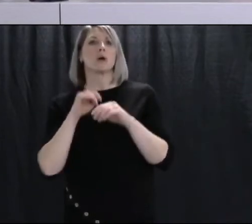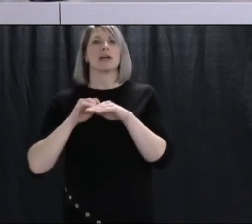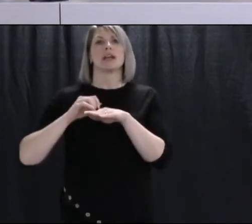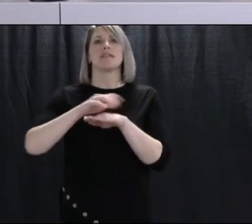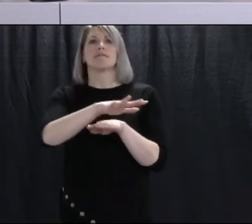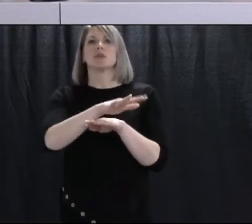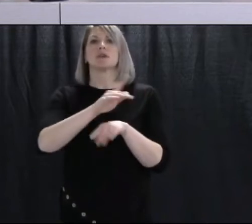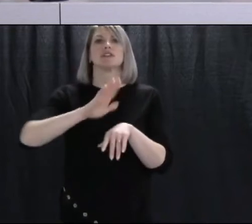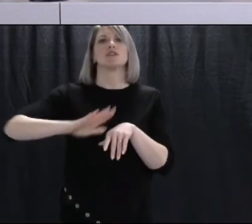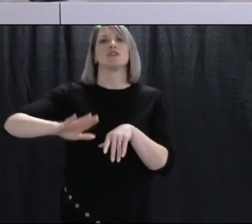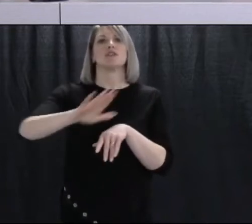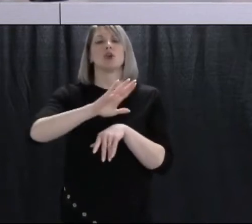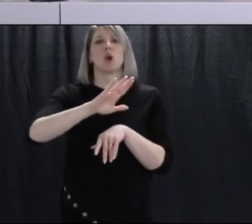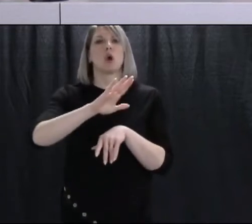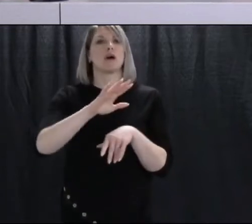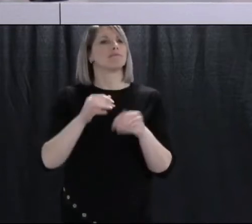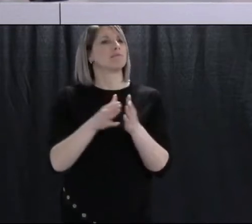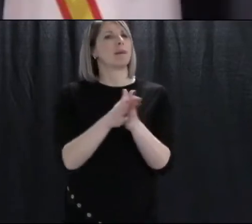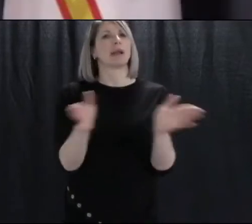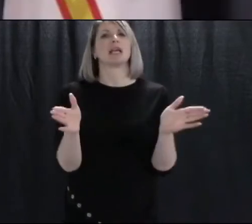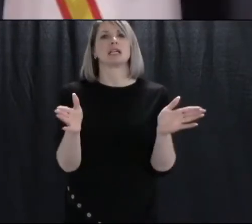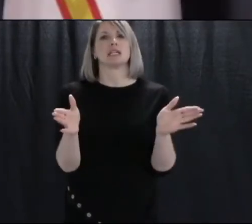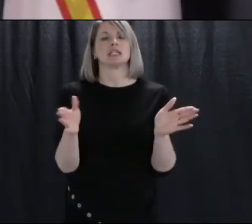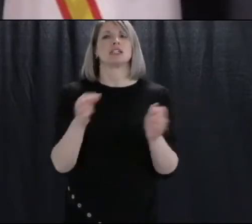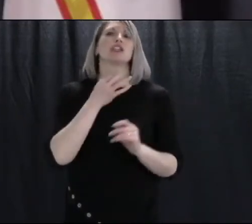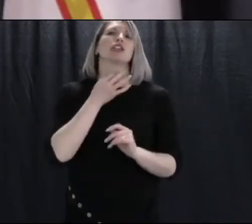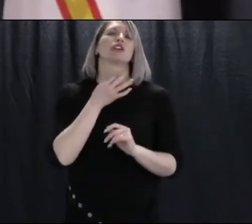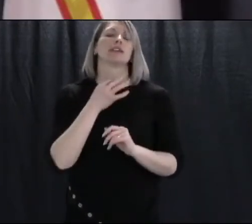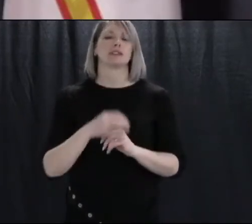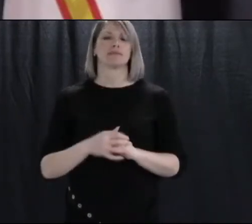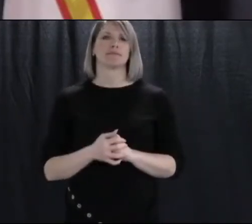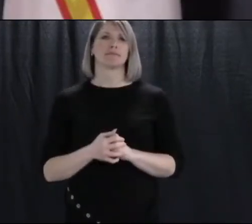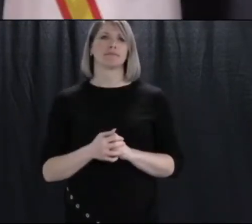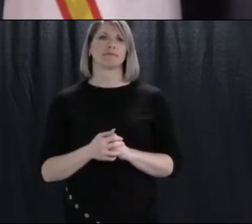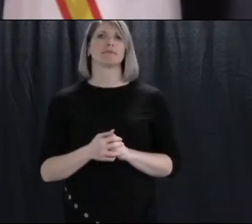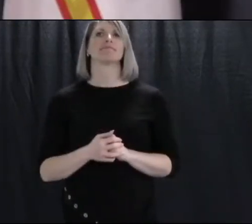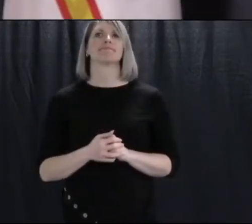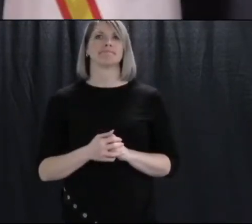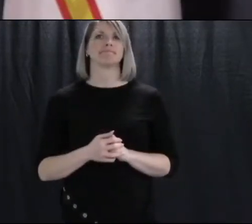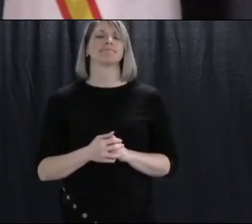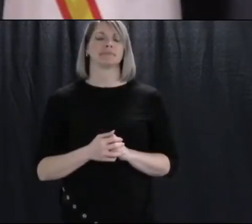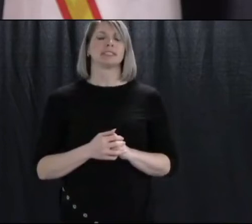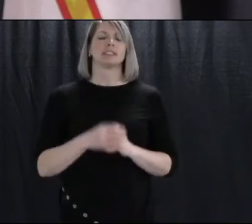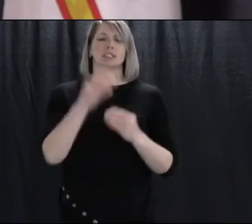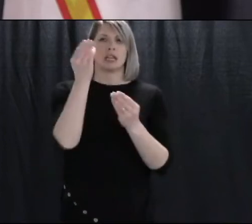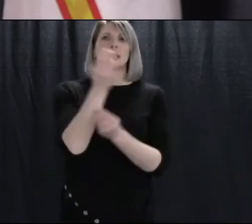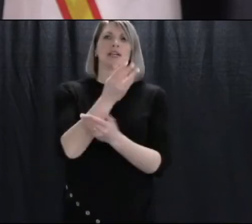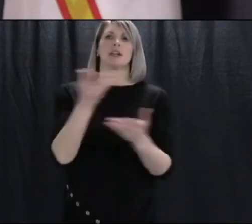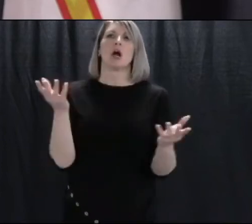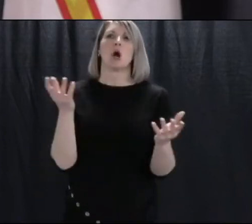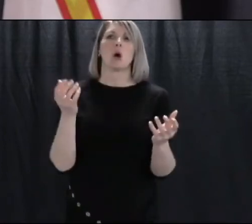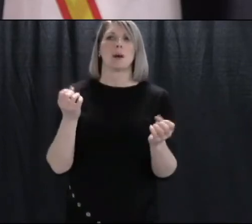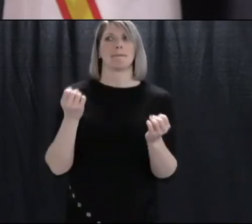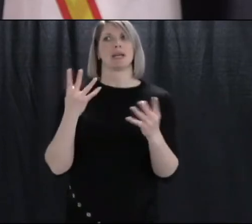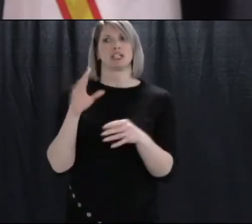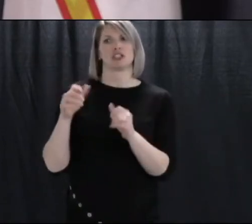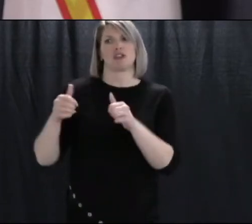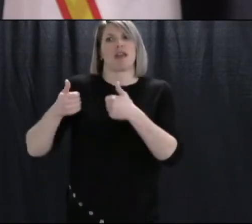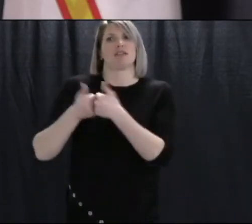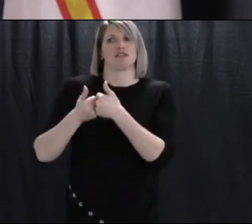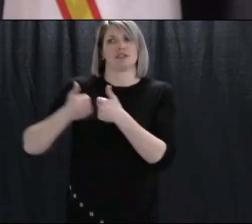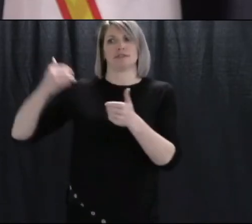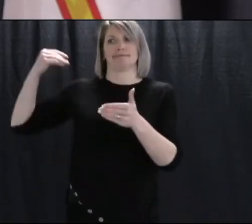going? Peter, as you know, I've had to deal with quite a few challenges in the last 5 years as